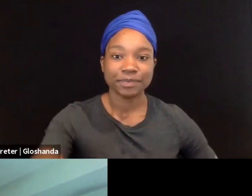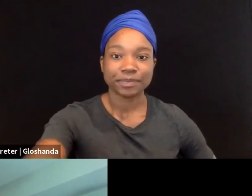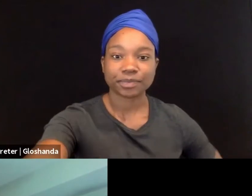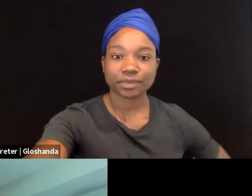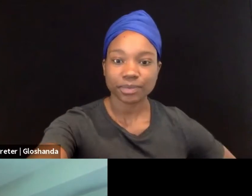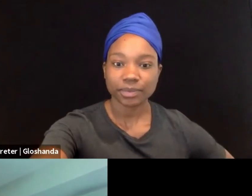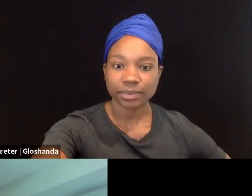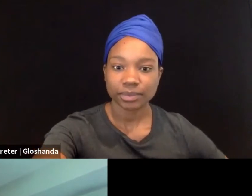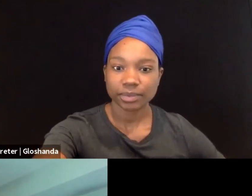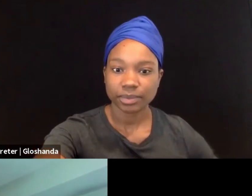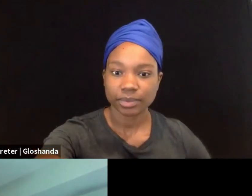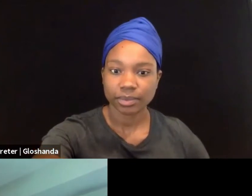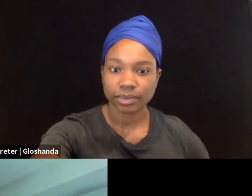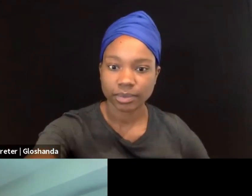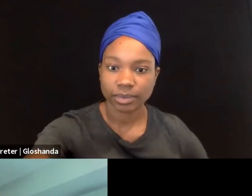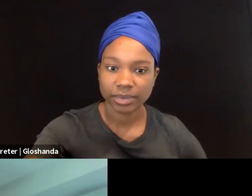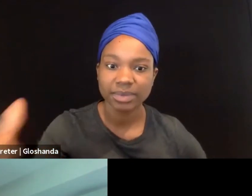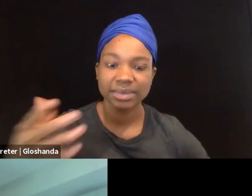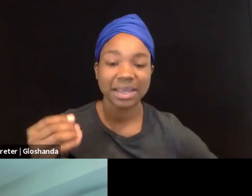they live behind a levee.